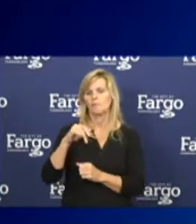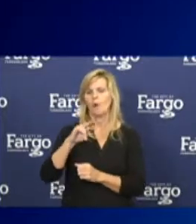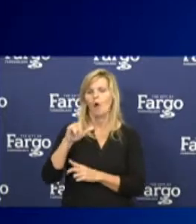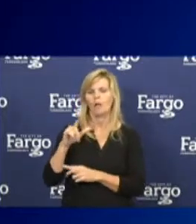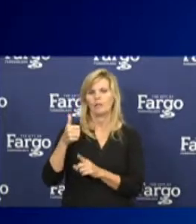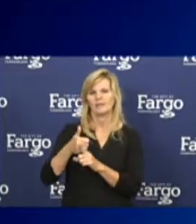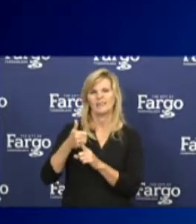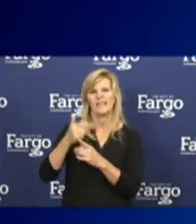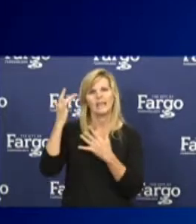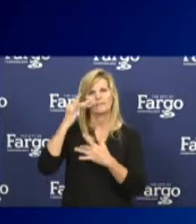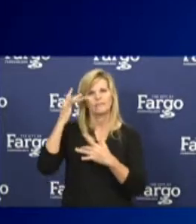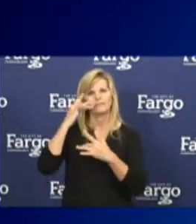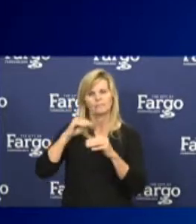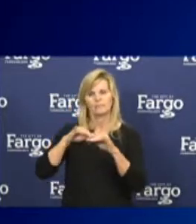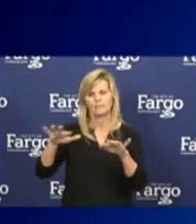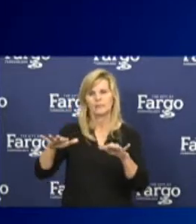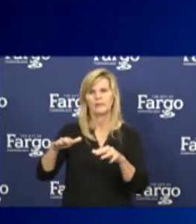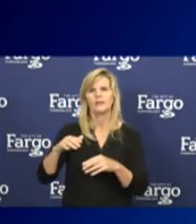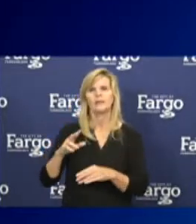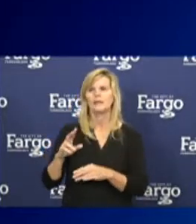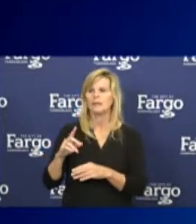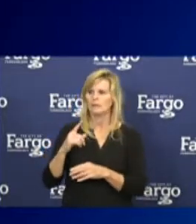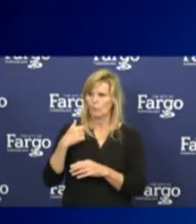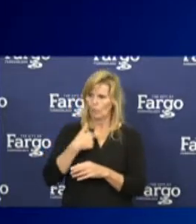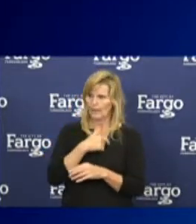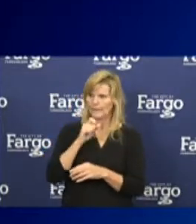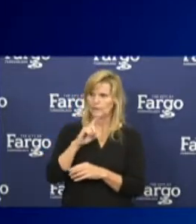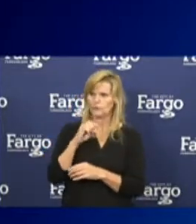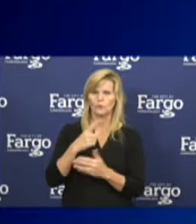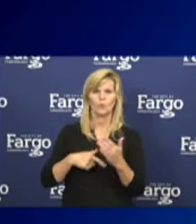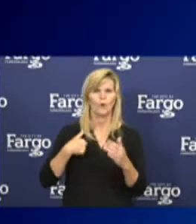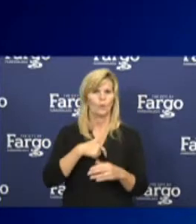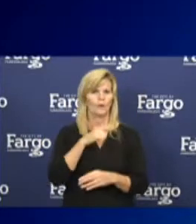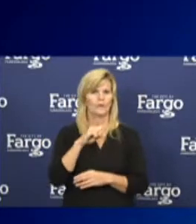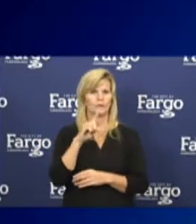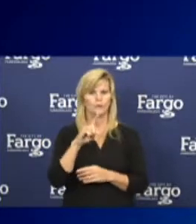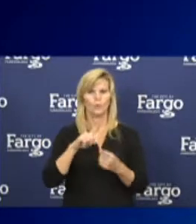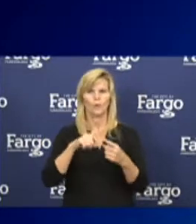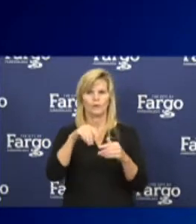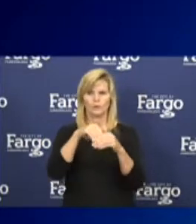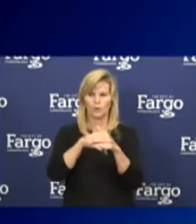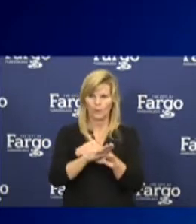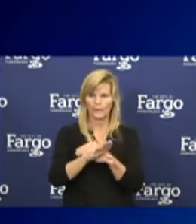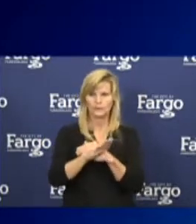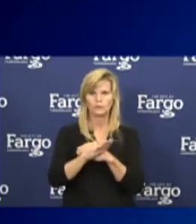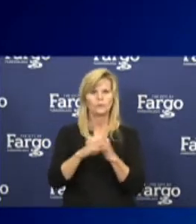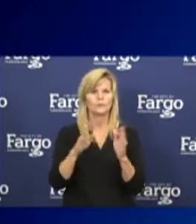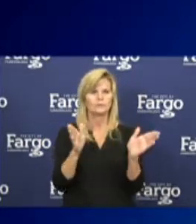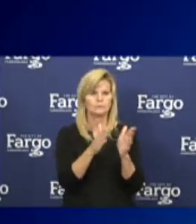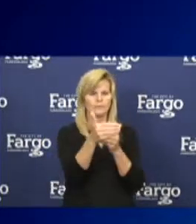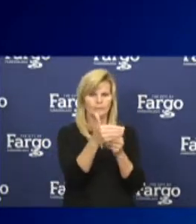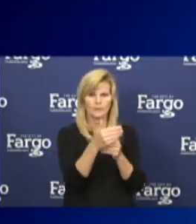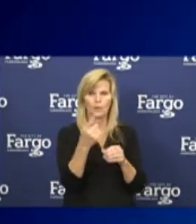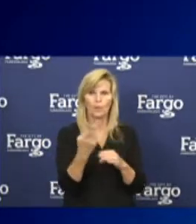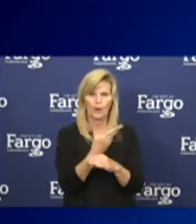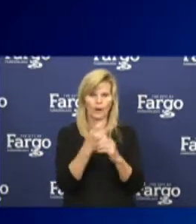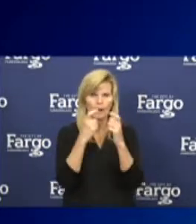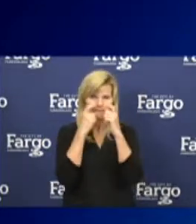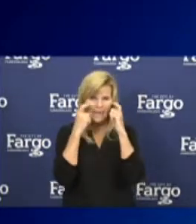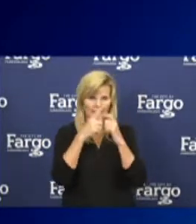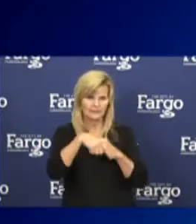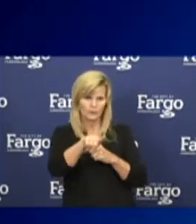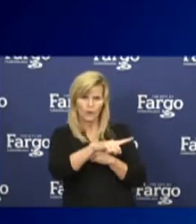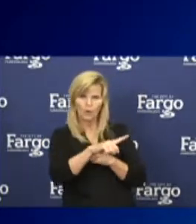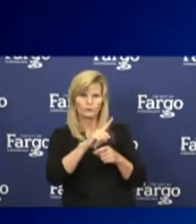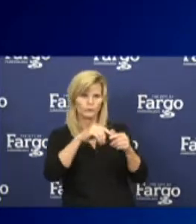talks about outside, we're a little bit safer to do what we need to do. But when you're going into confined spaces, it would be best to wear a mask in those spaces.